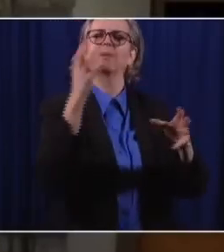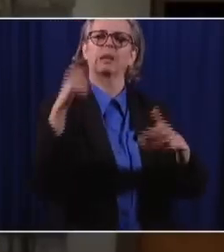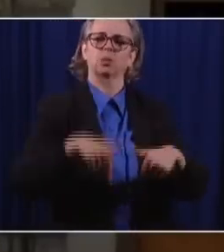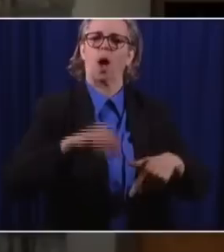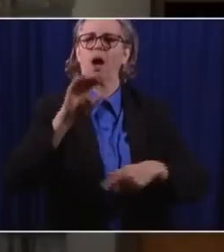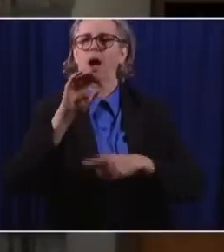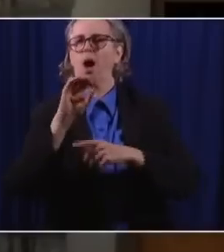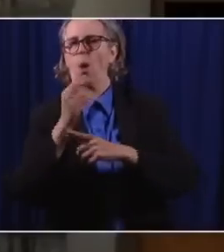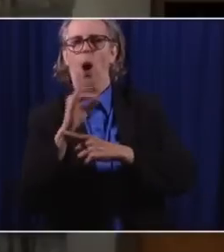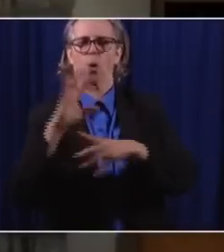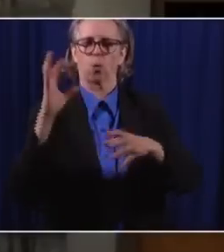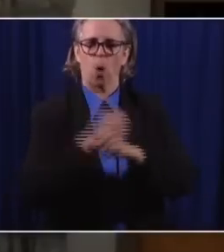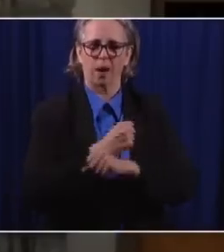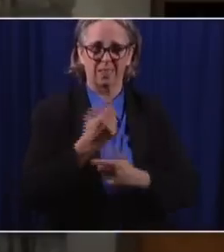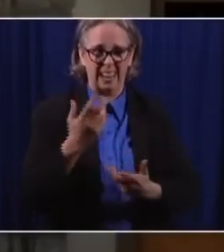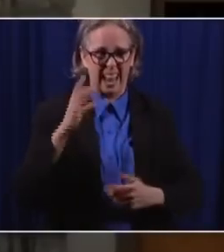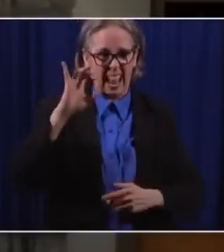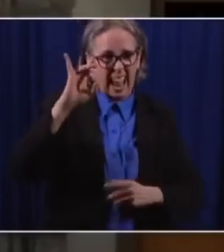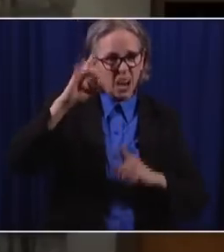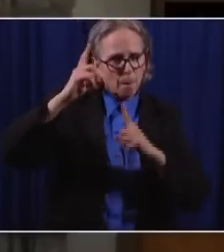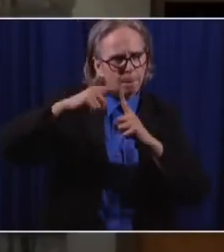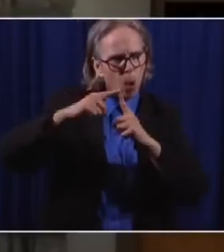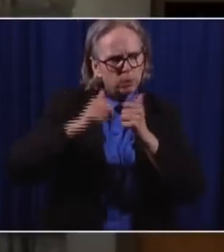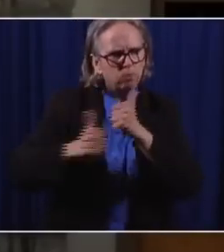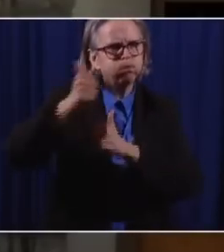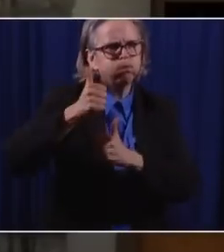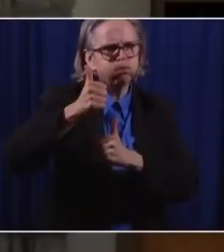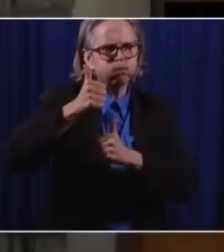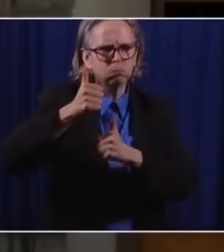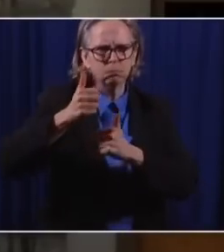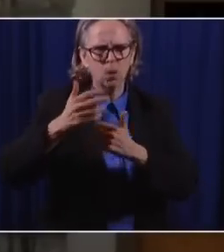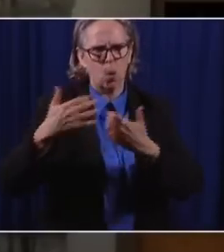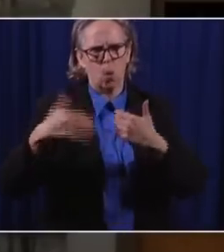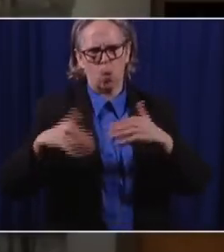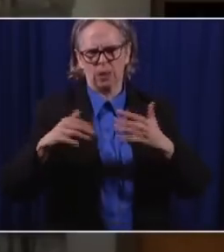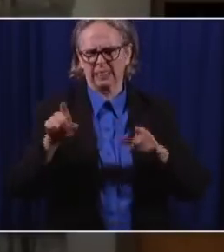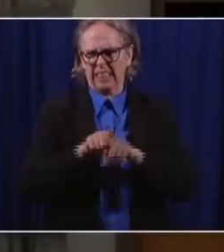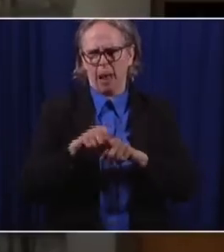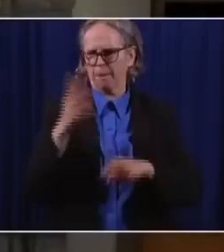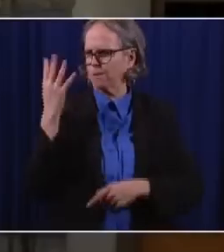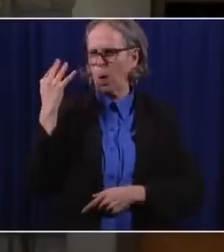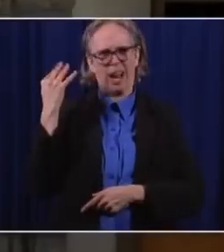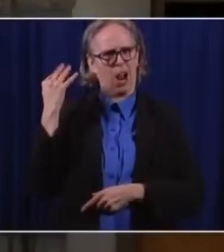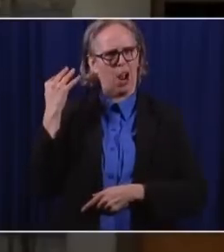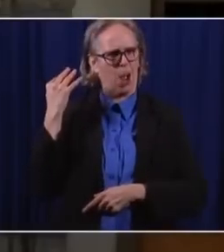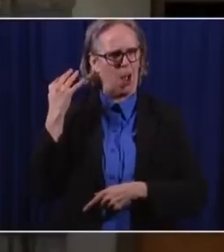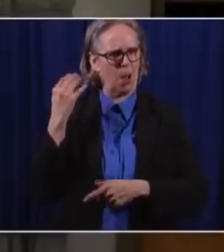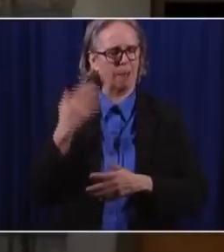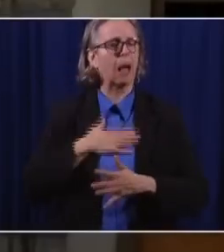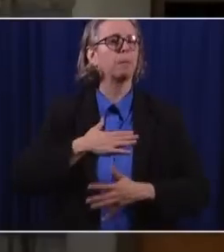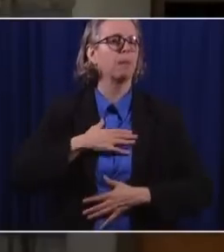points in Ohio and basically duplicated what he did 4 years ago. That's what I would say.